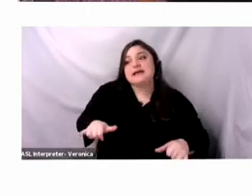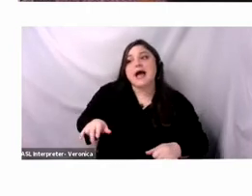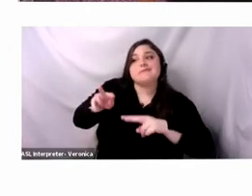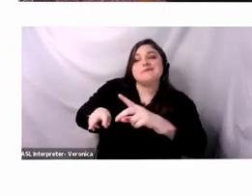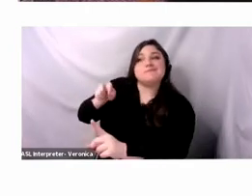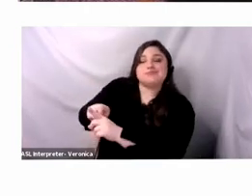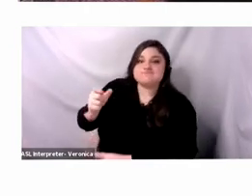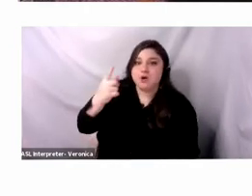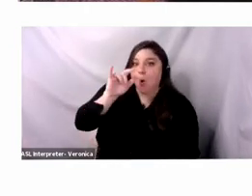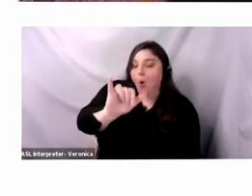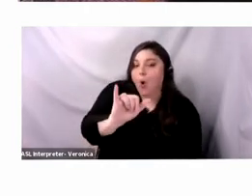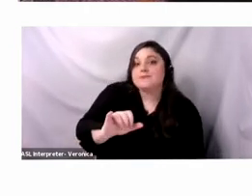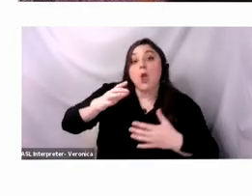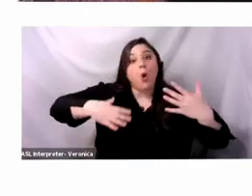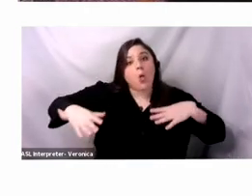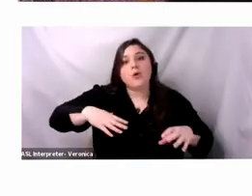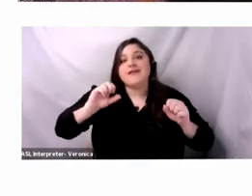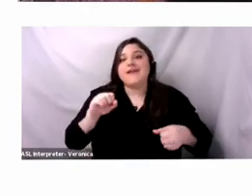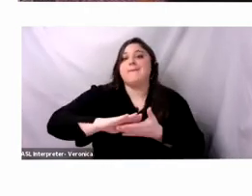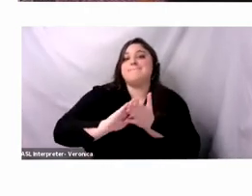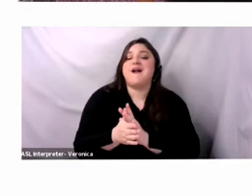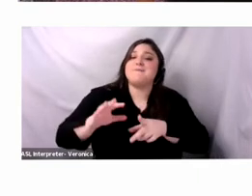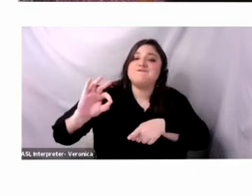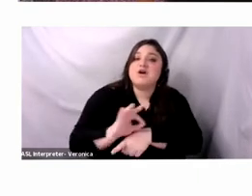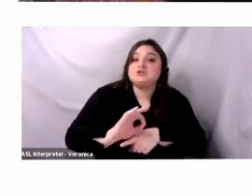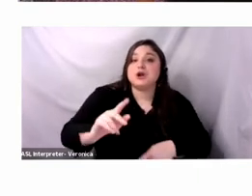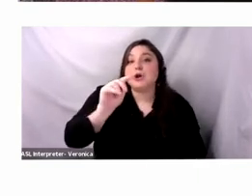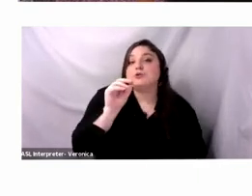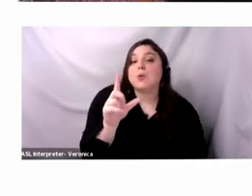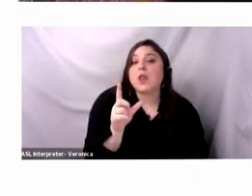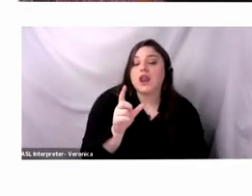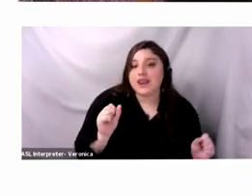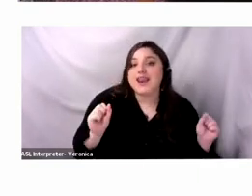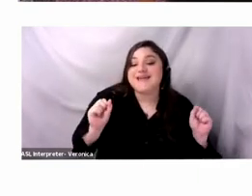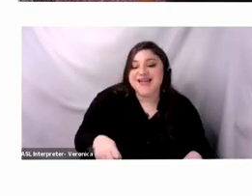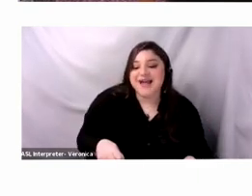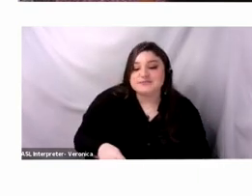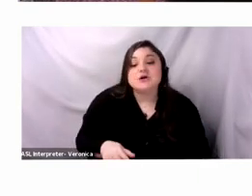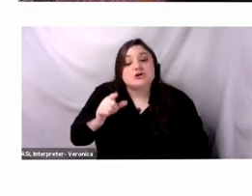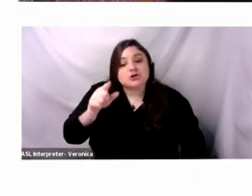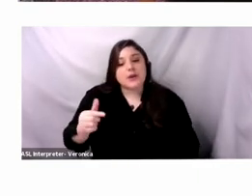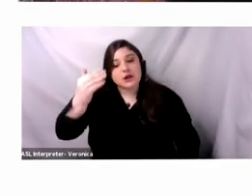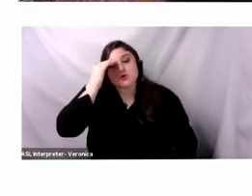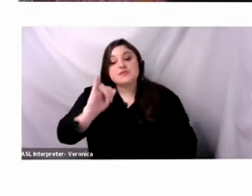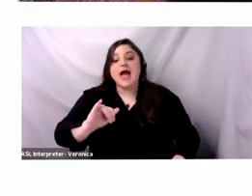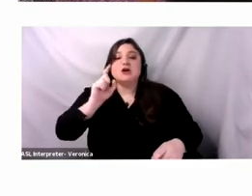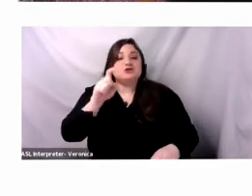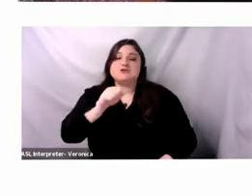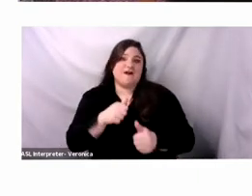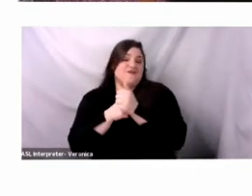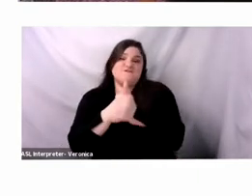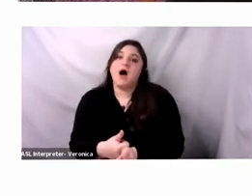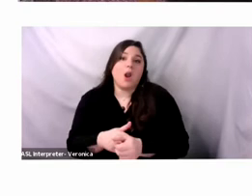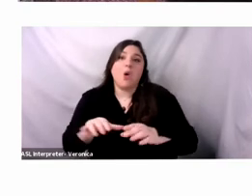it. He did not believe that Ghanaians should be confined to what the global north considered traditional or modern, and he